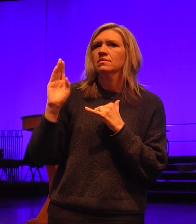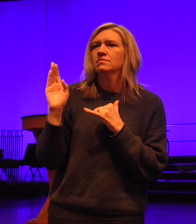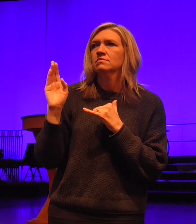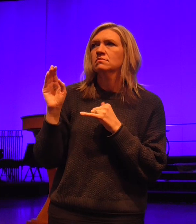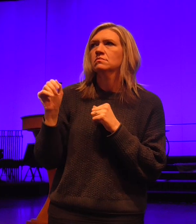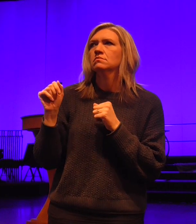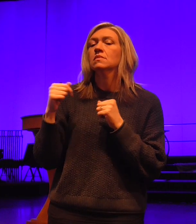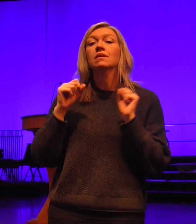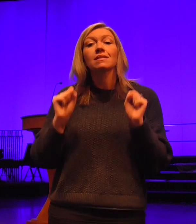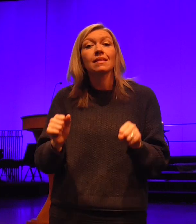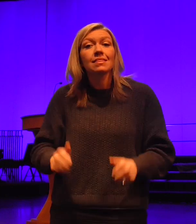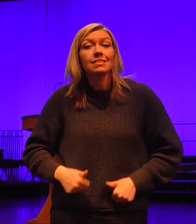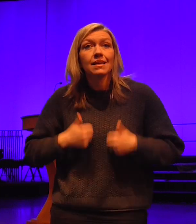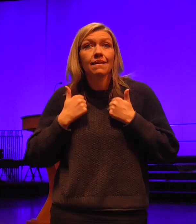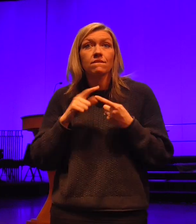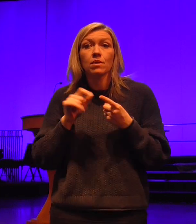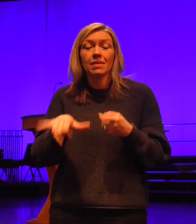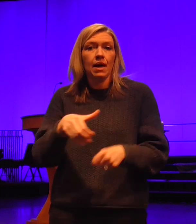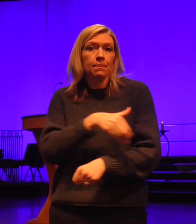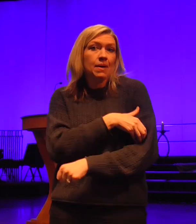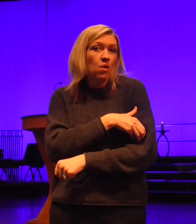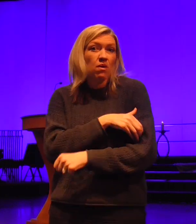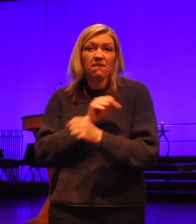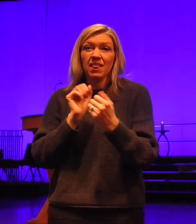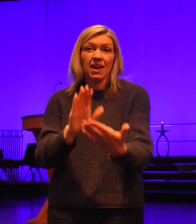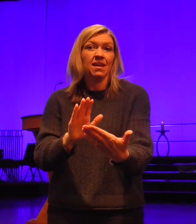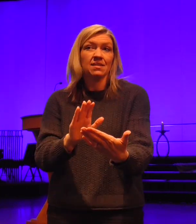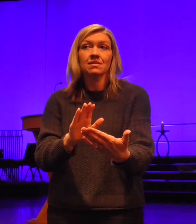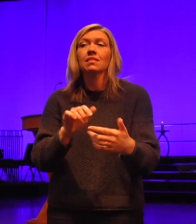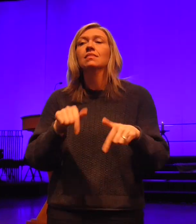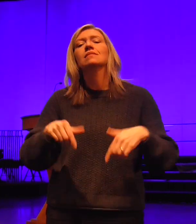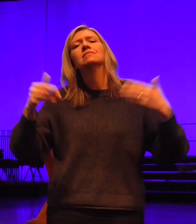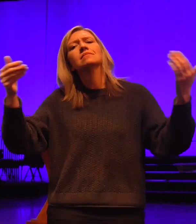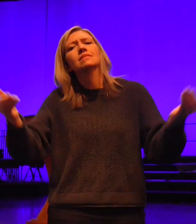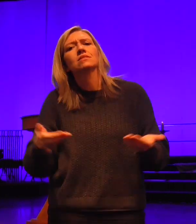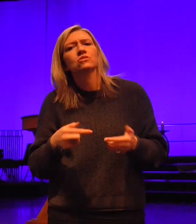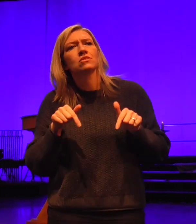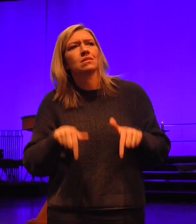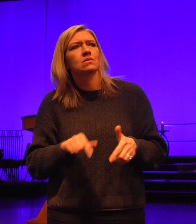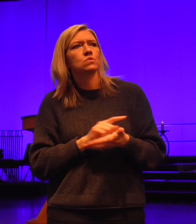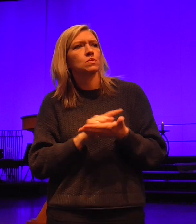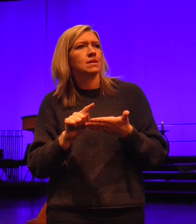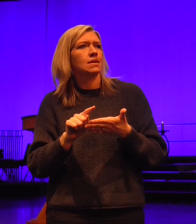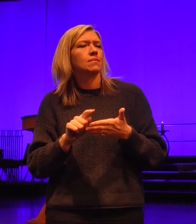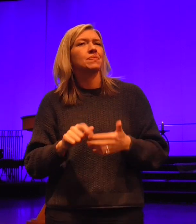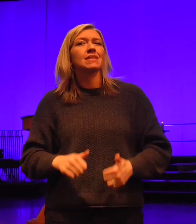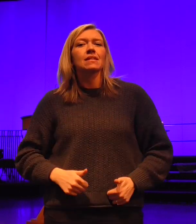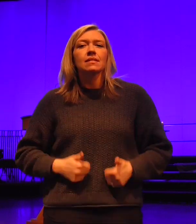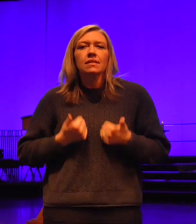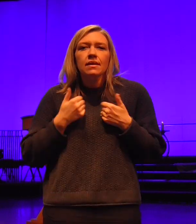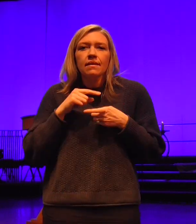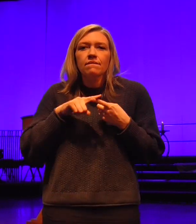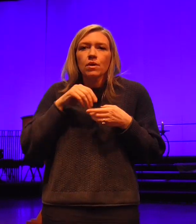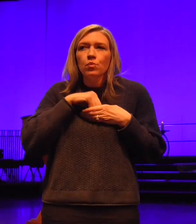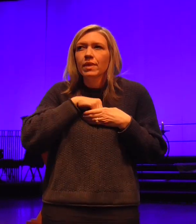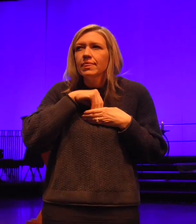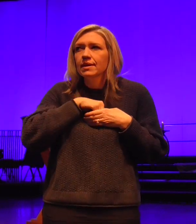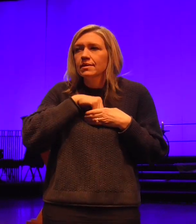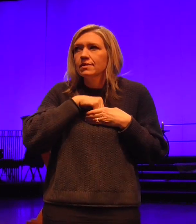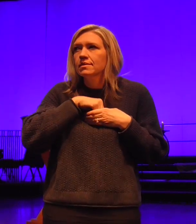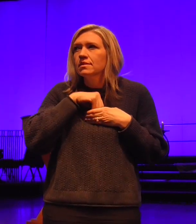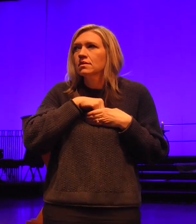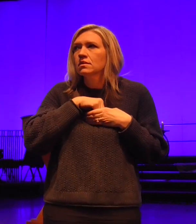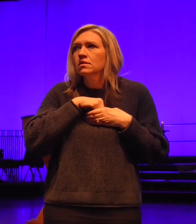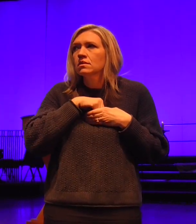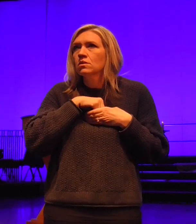that powerfully. And this is the invitation this week, to live from within. What would